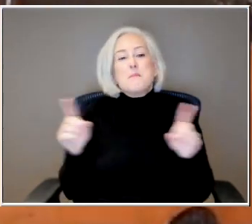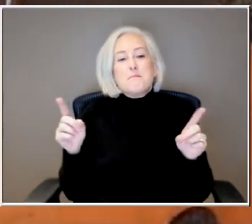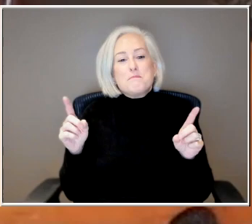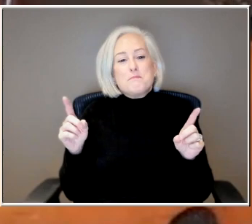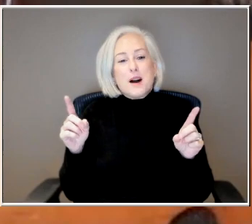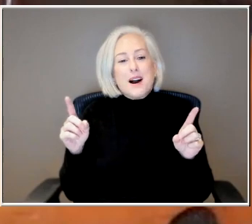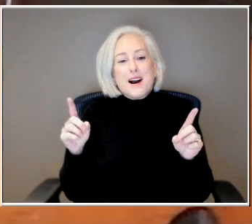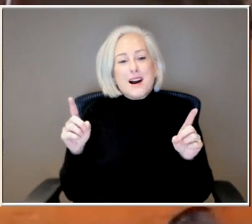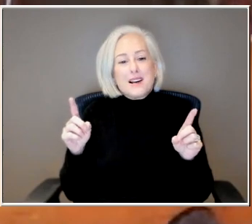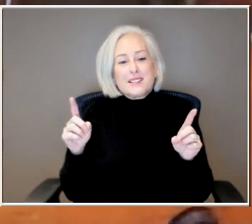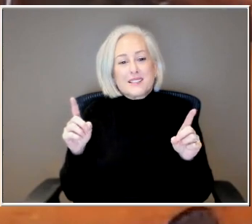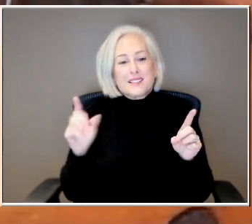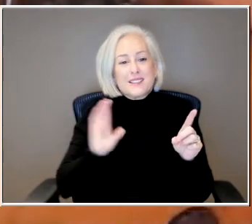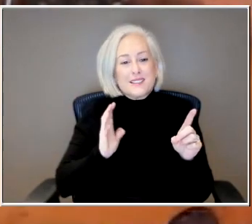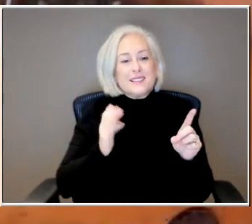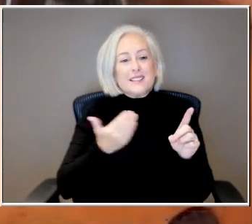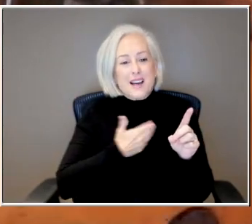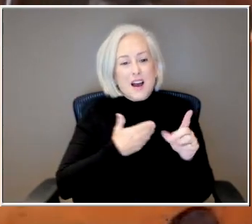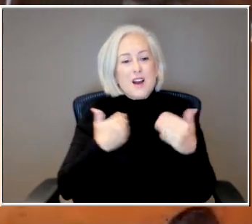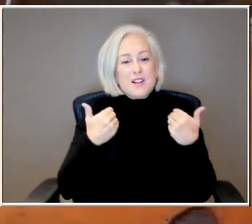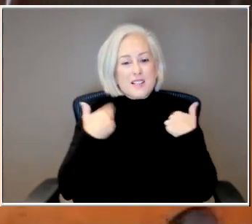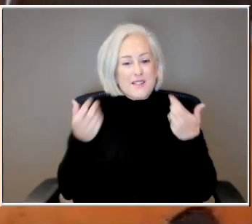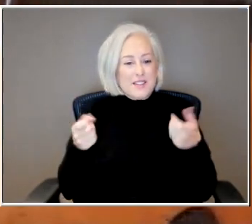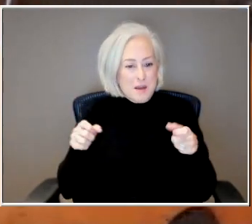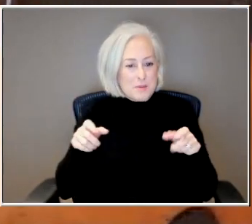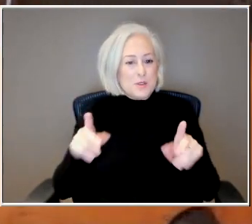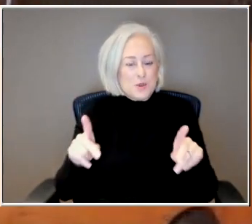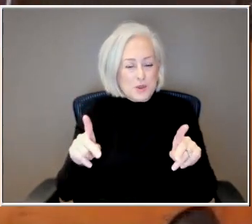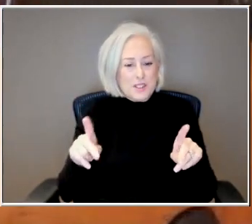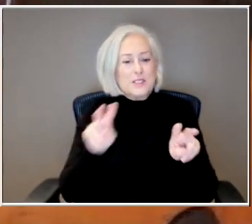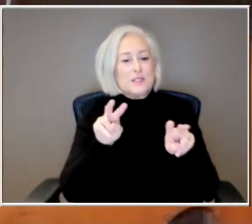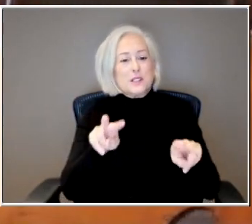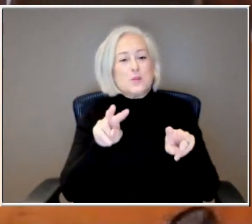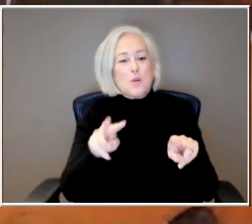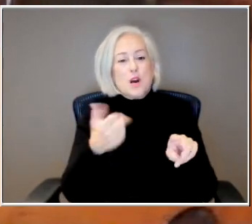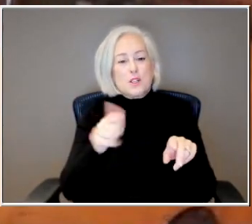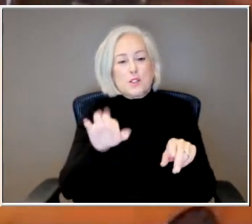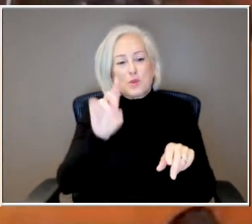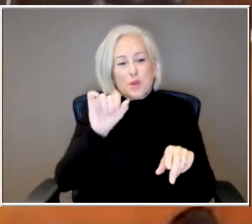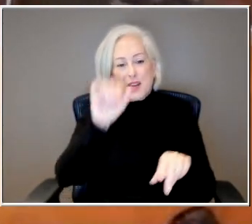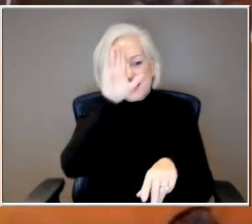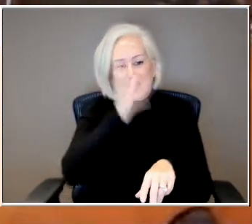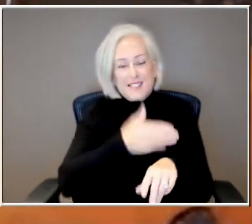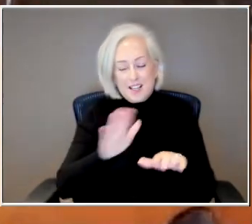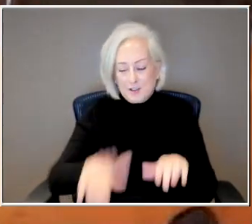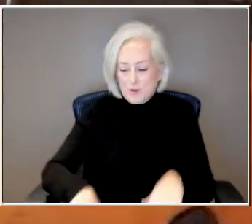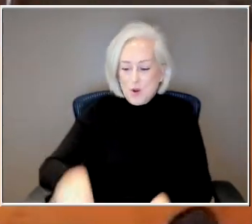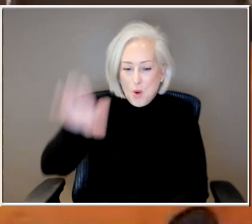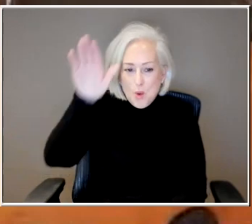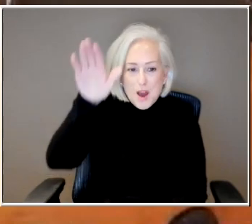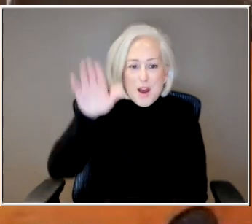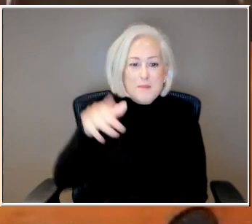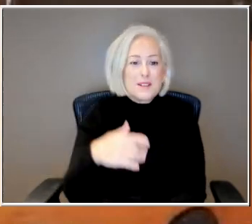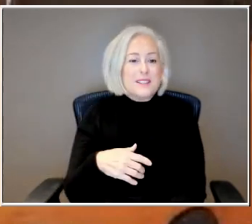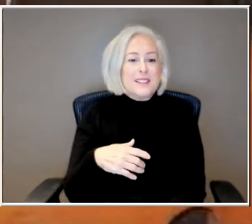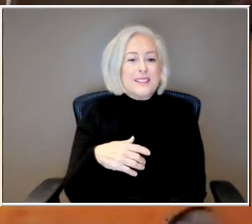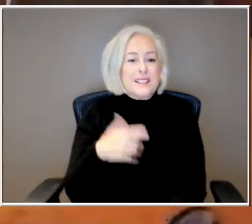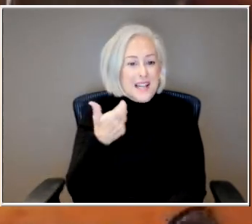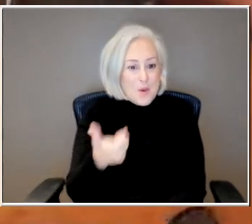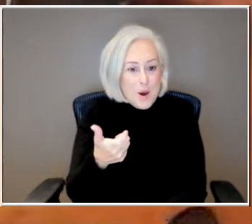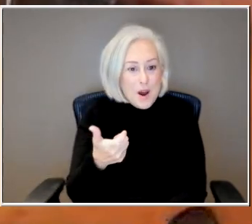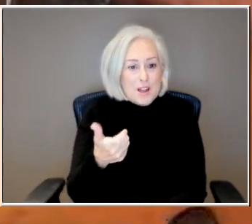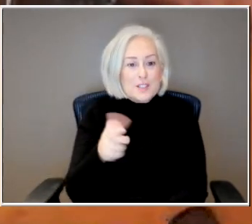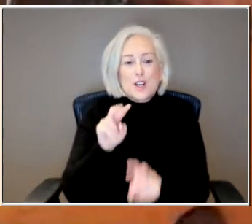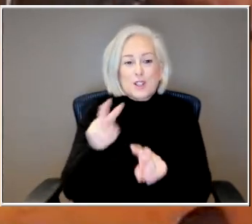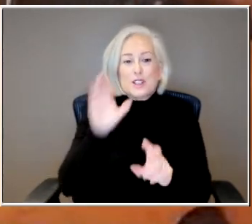has the opportunity now to watch our grandchildren grow up, and watching this today, looking at Jeff's